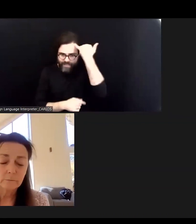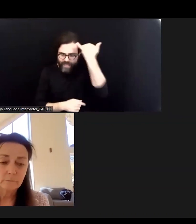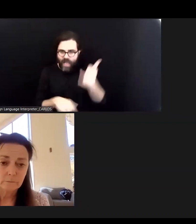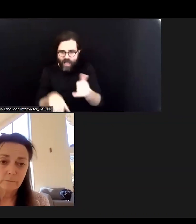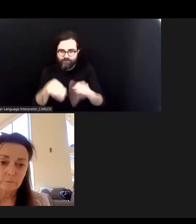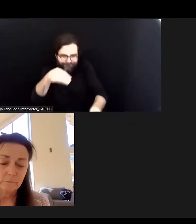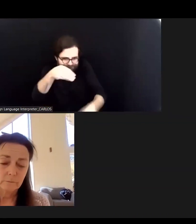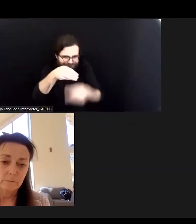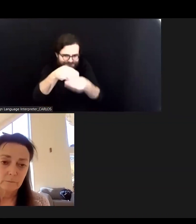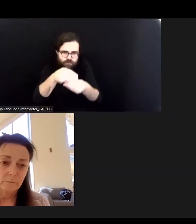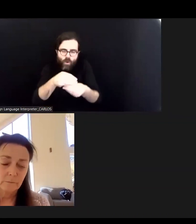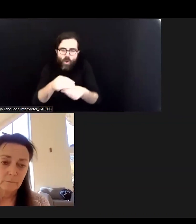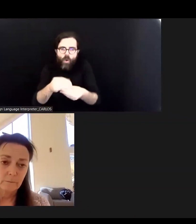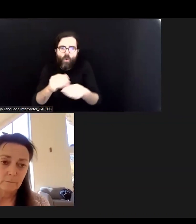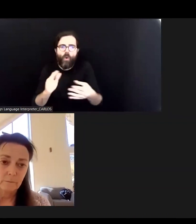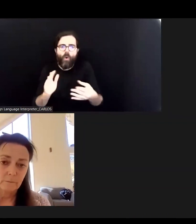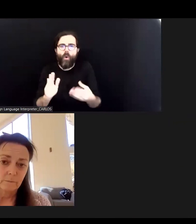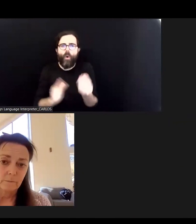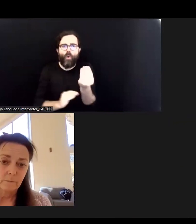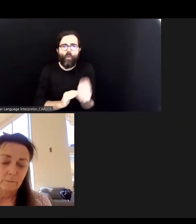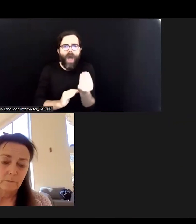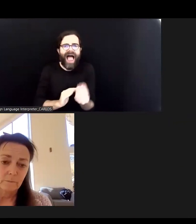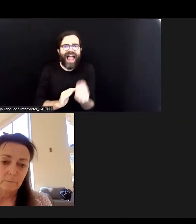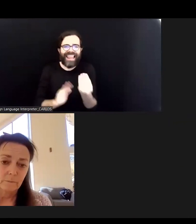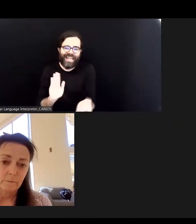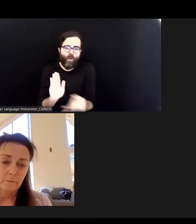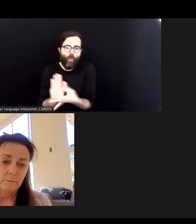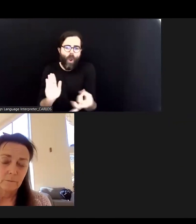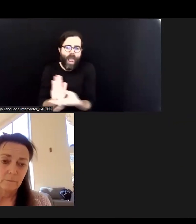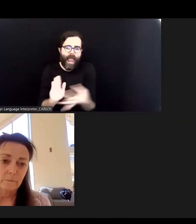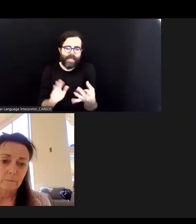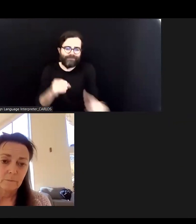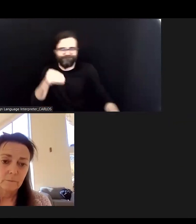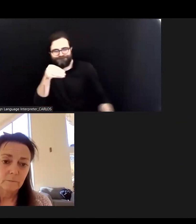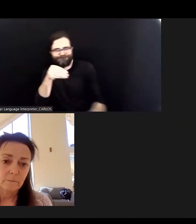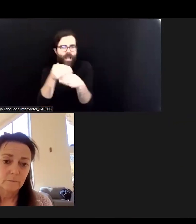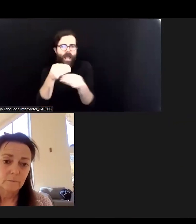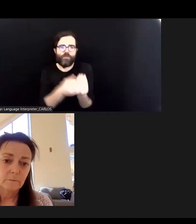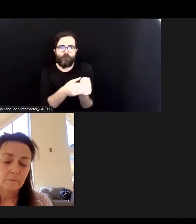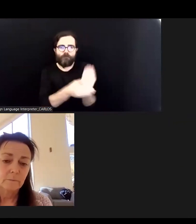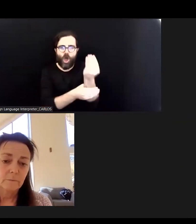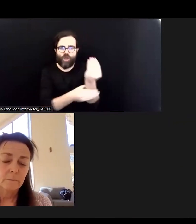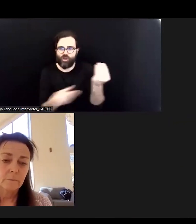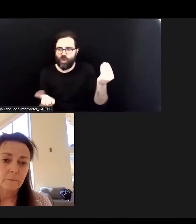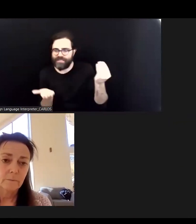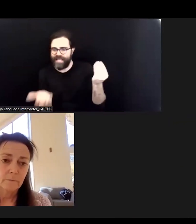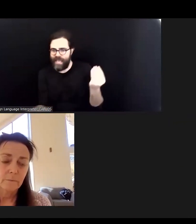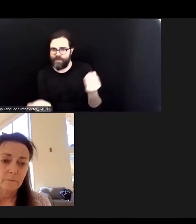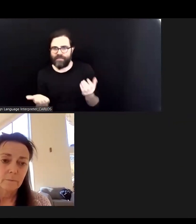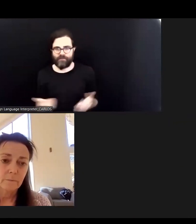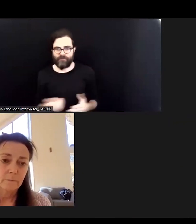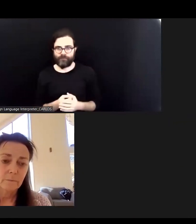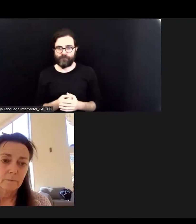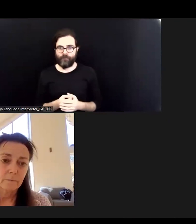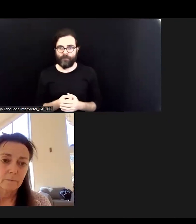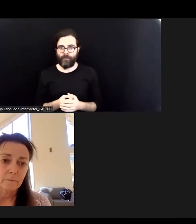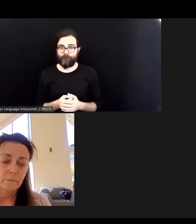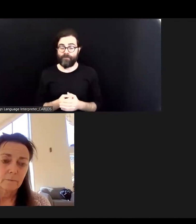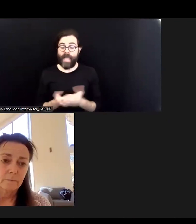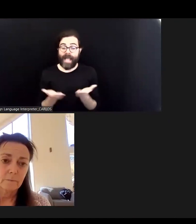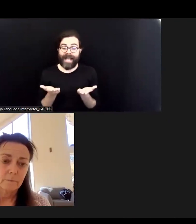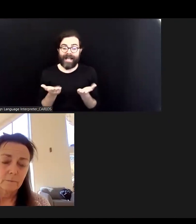invested in making sure that the generalist ICT companies and also the other private sector like e-commerce and banking and all